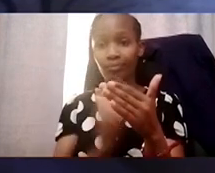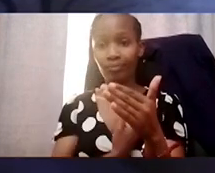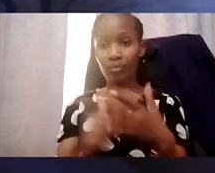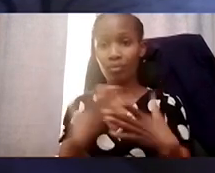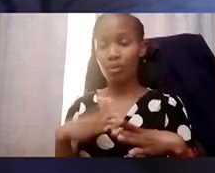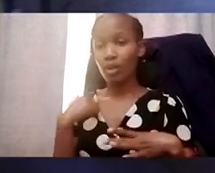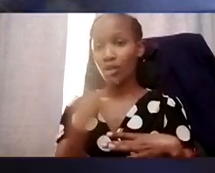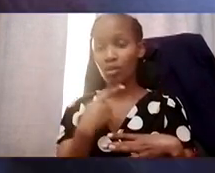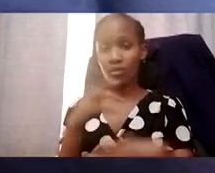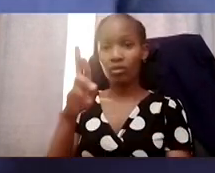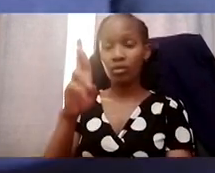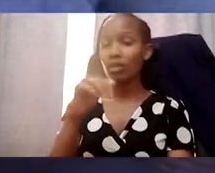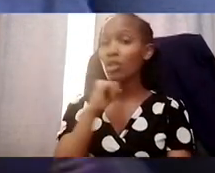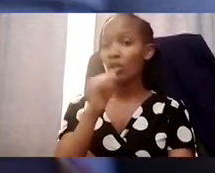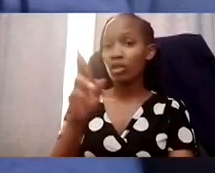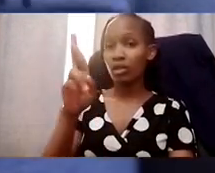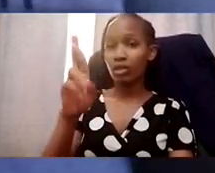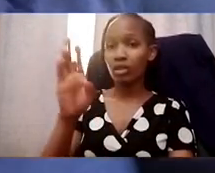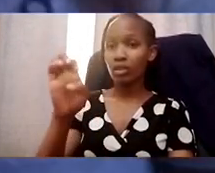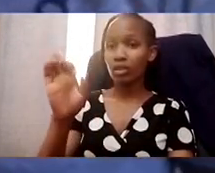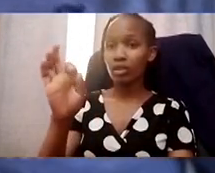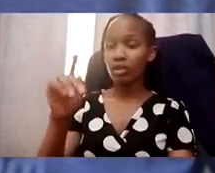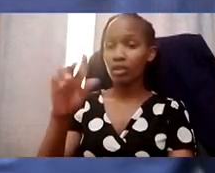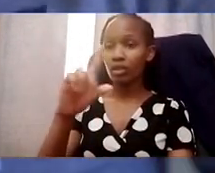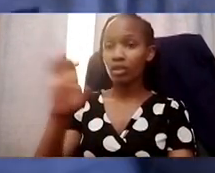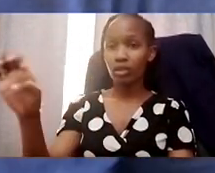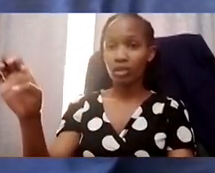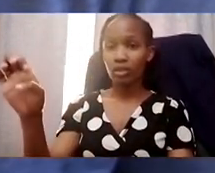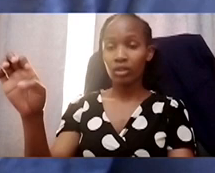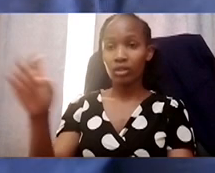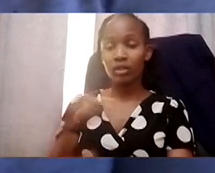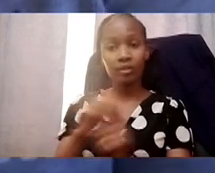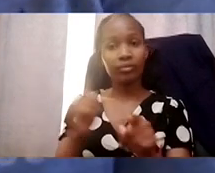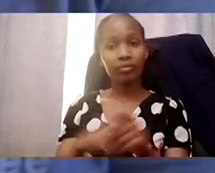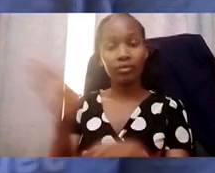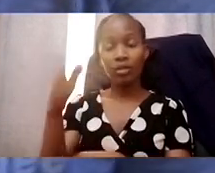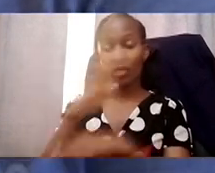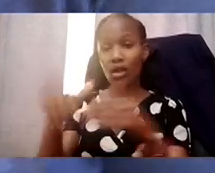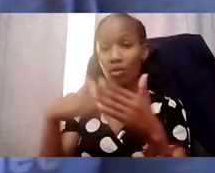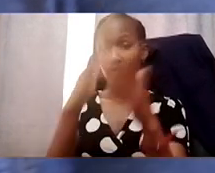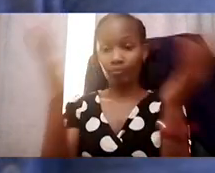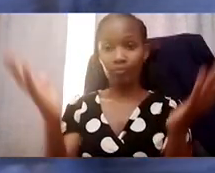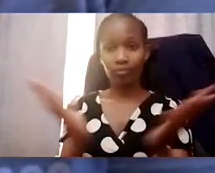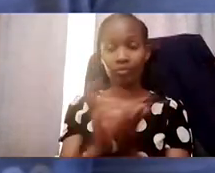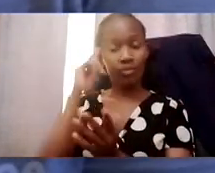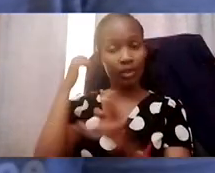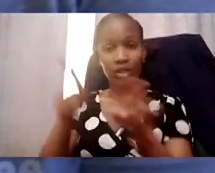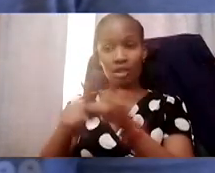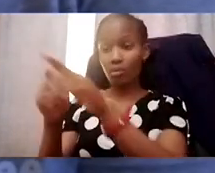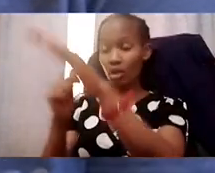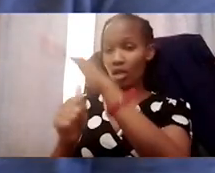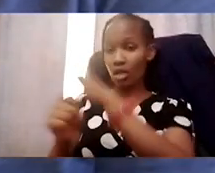but when you represent the flag for the whole world, I think we are also under this